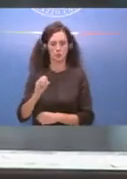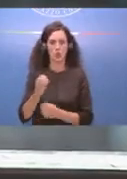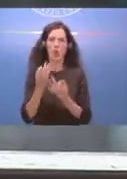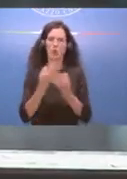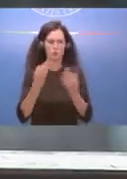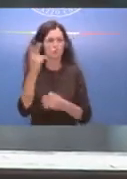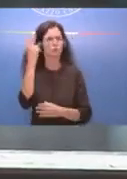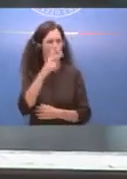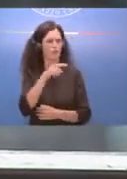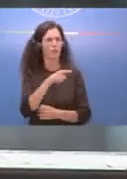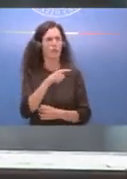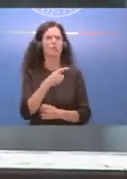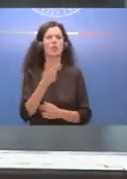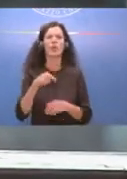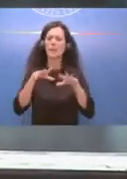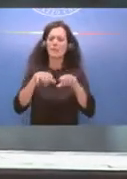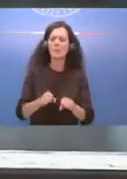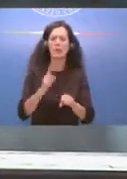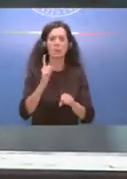of